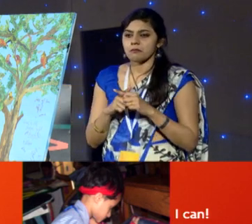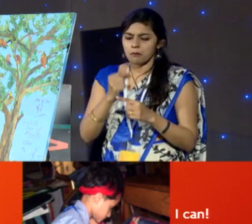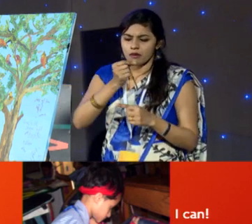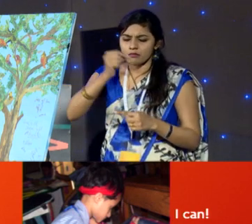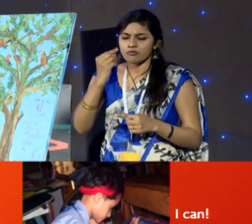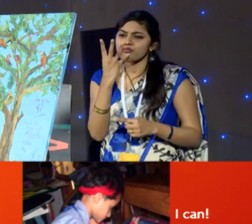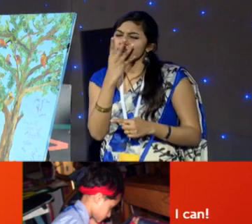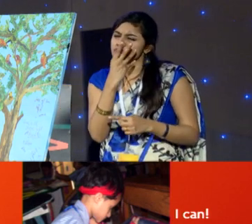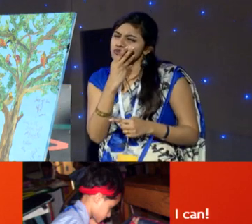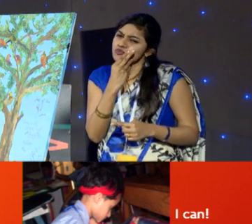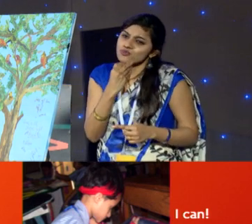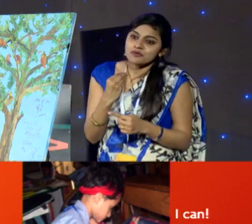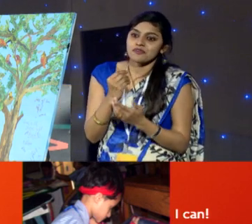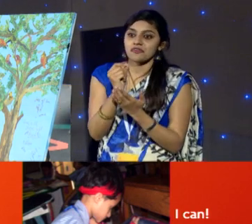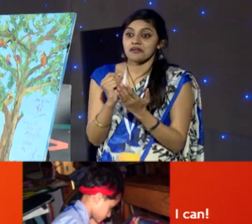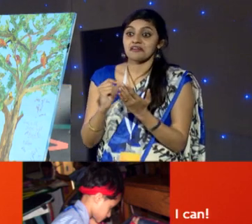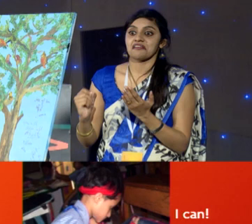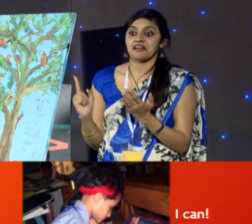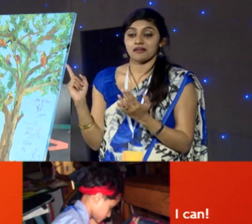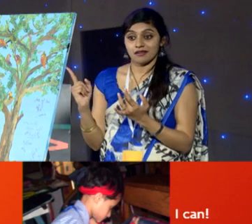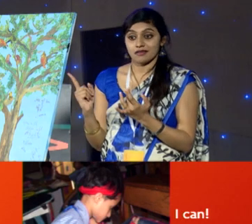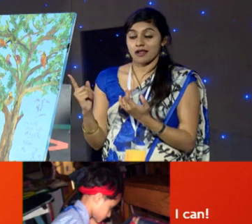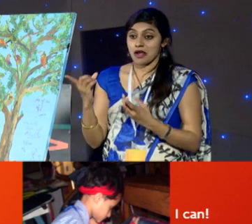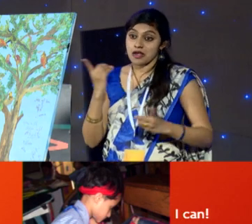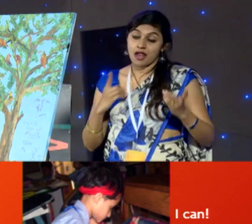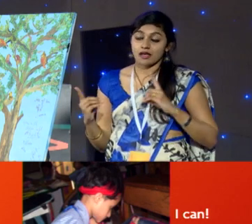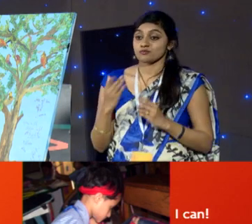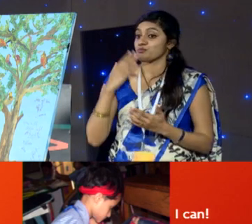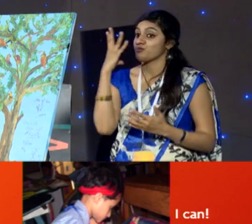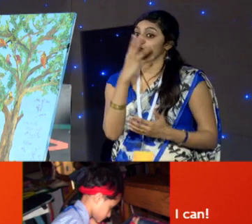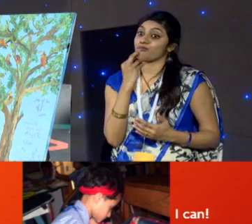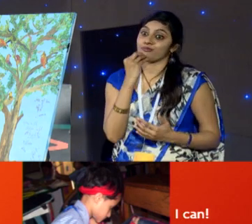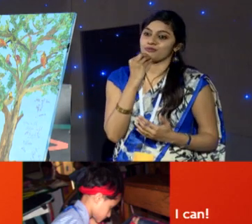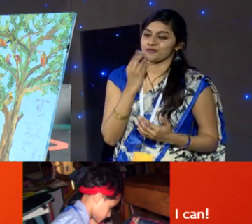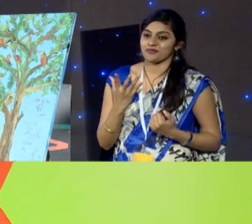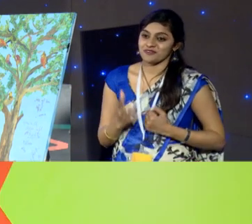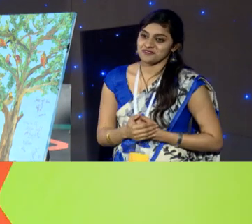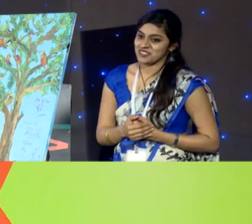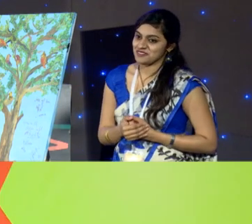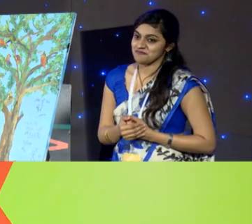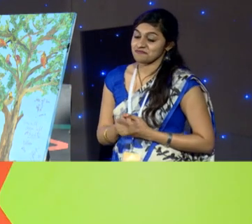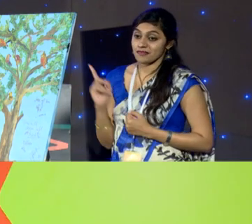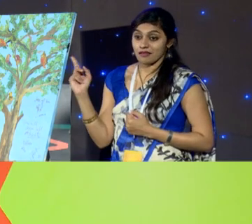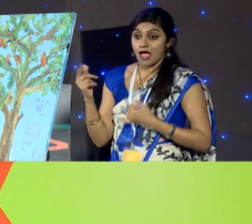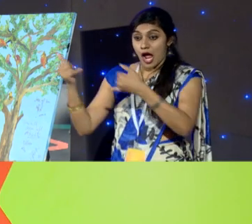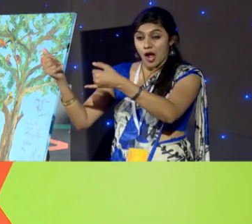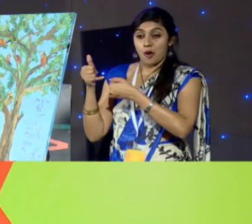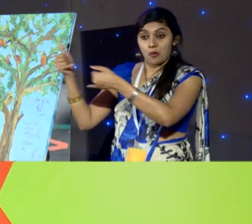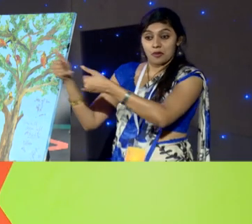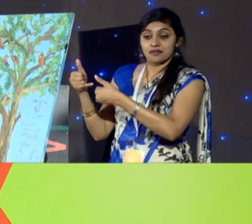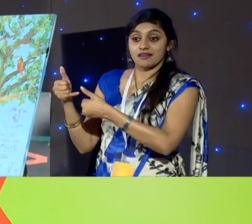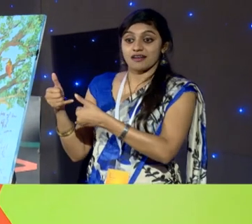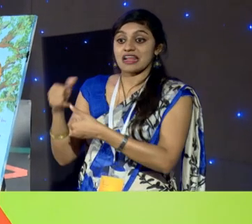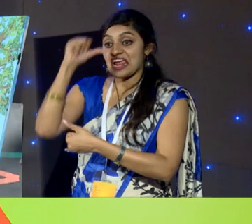five every year, and she dances very well. She got an Outstanding Achievers Award from President of